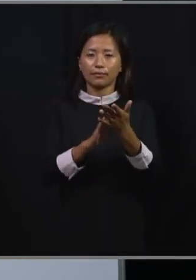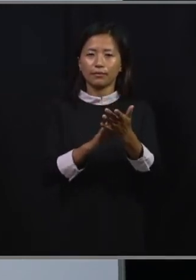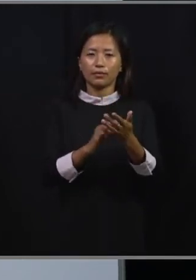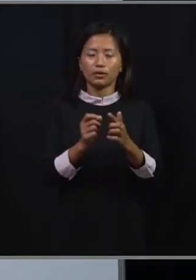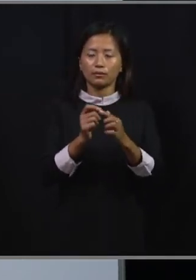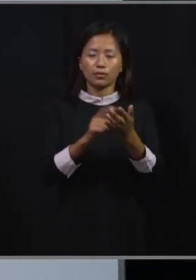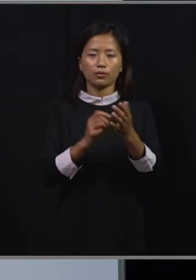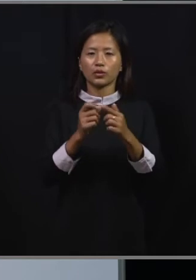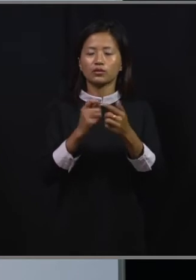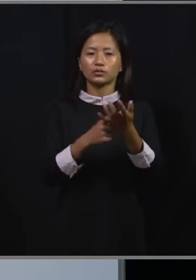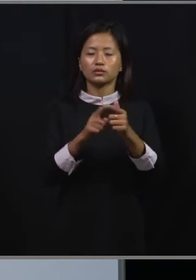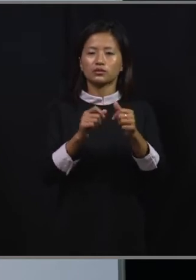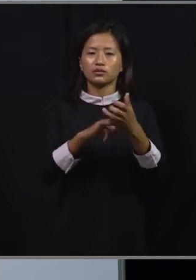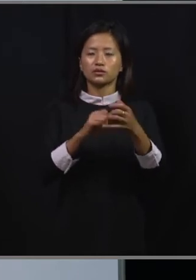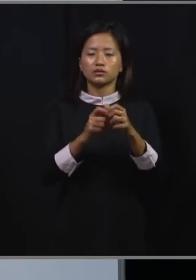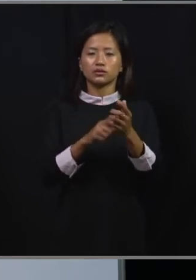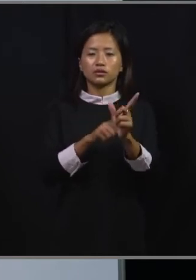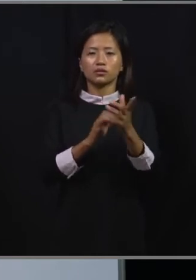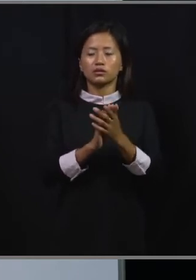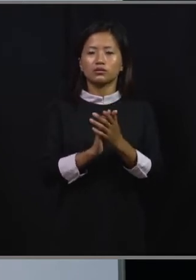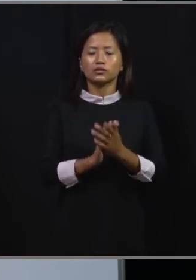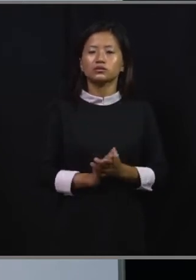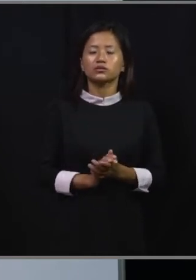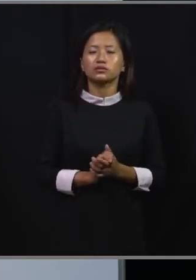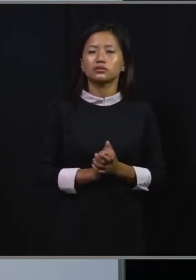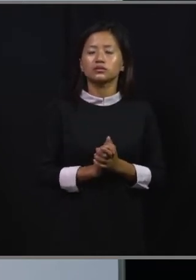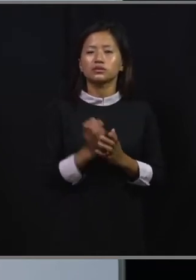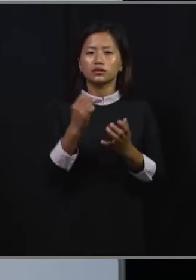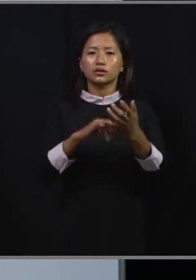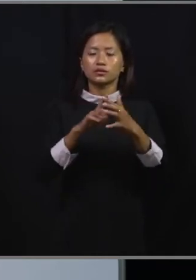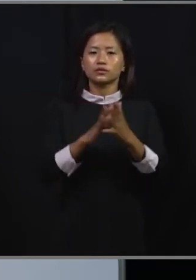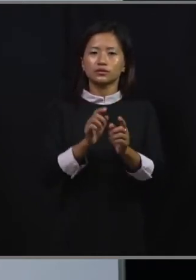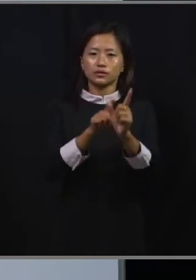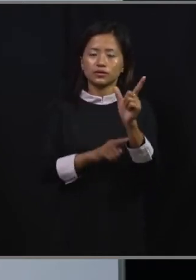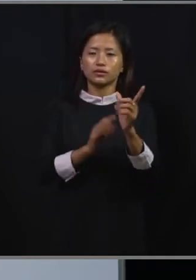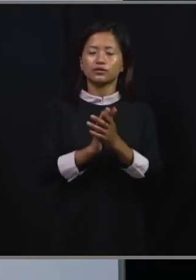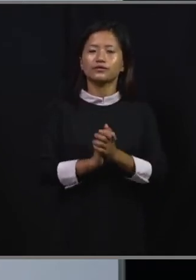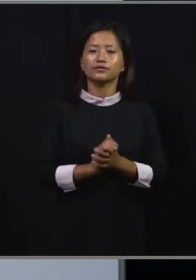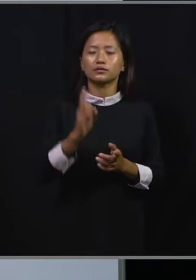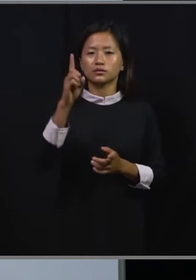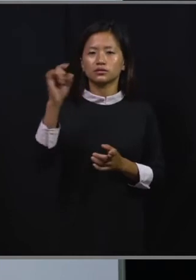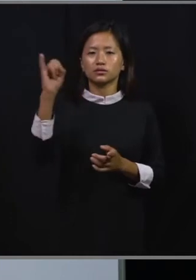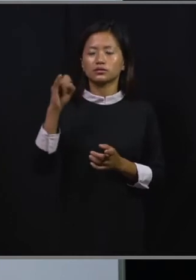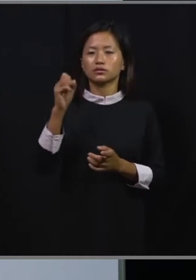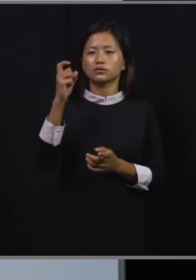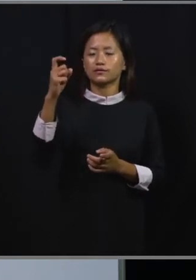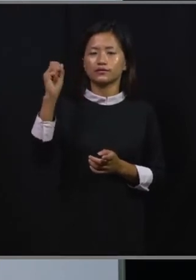Newton corpuscular theorem. Okay, that theory was given by Newton in the year of